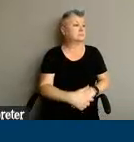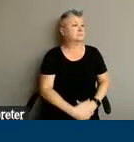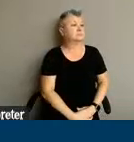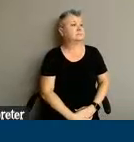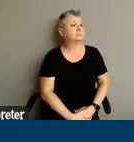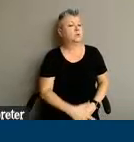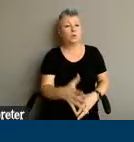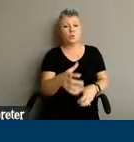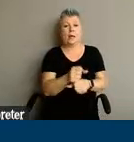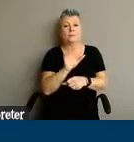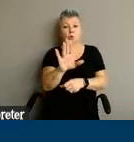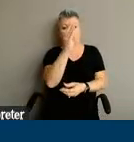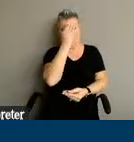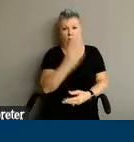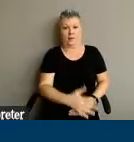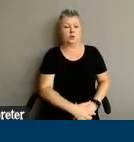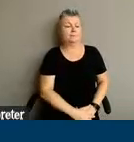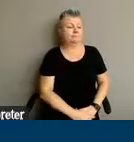information.